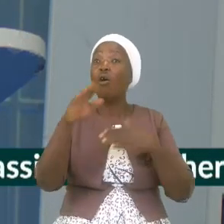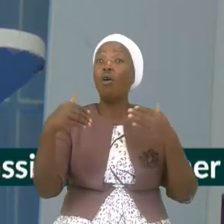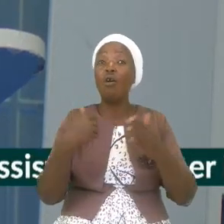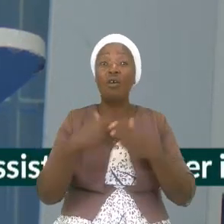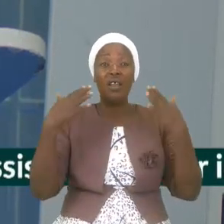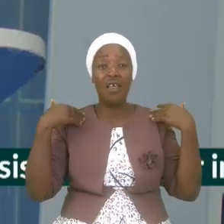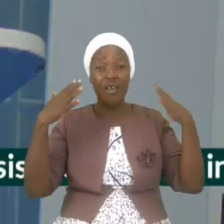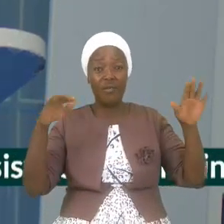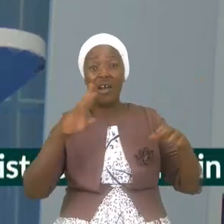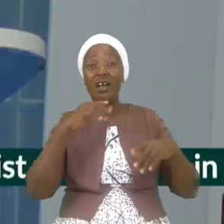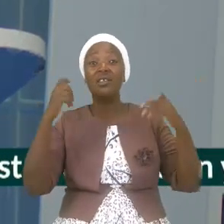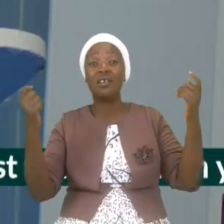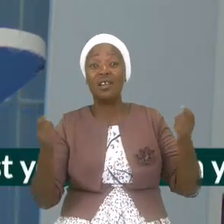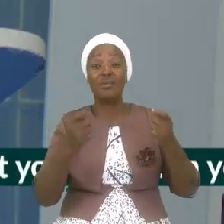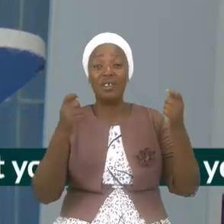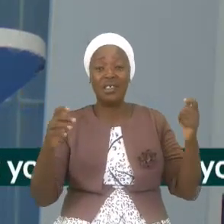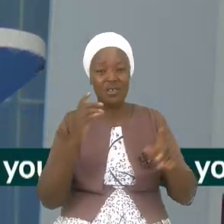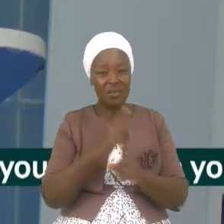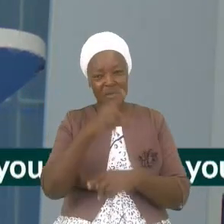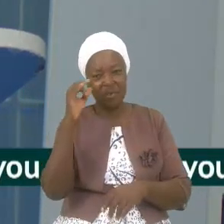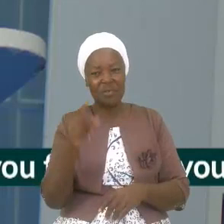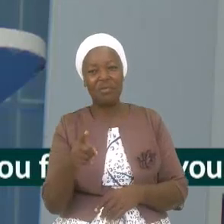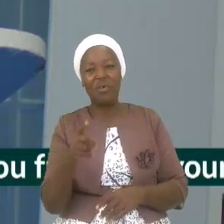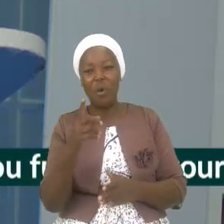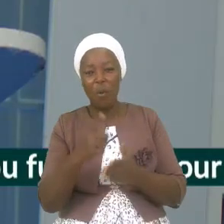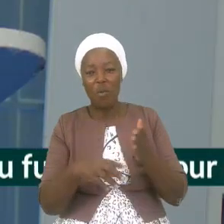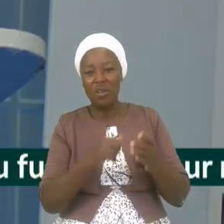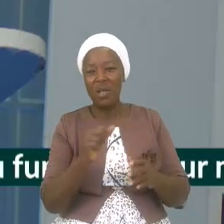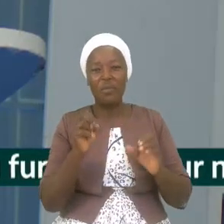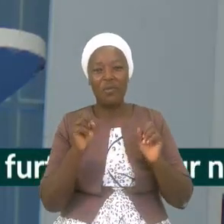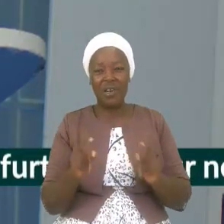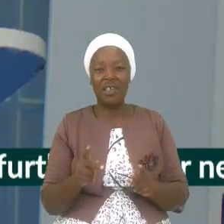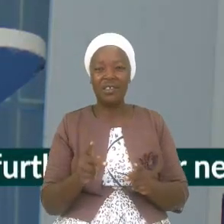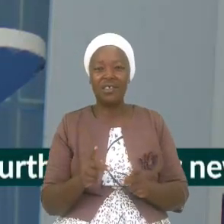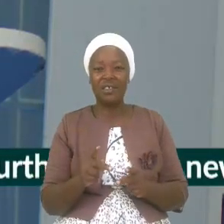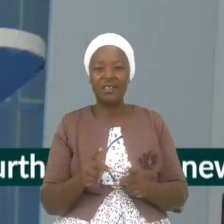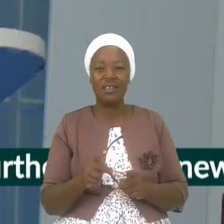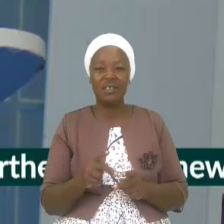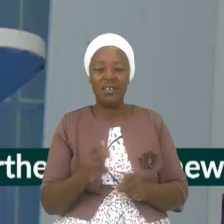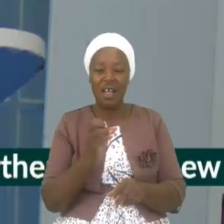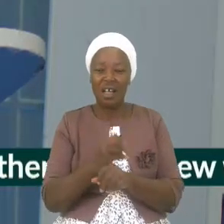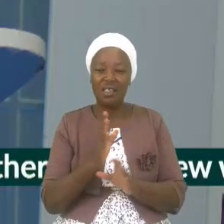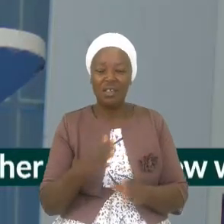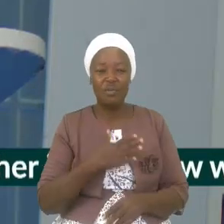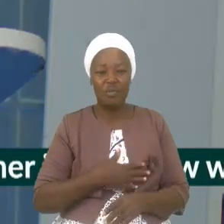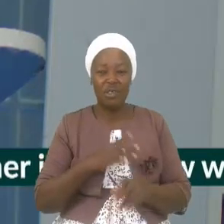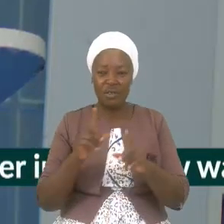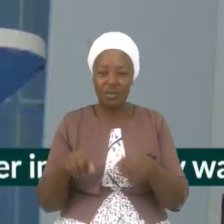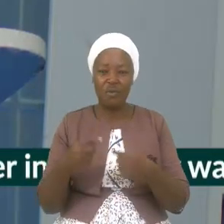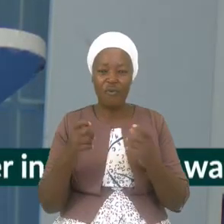privilege. Counselors, let's go around. Please, let's go far